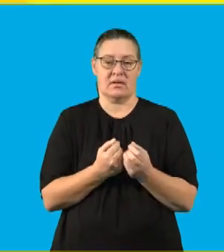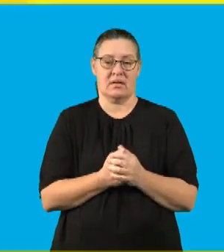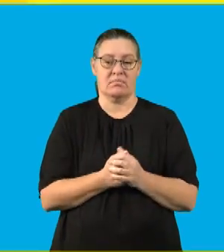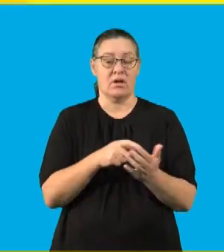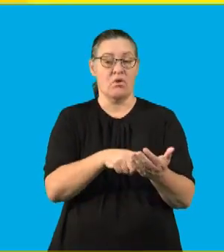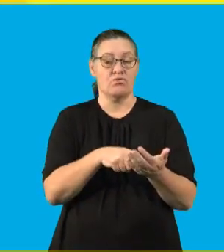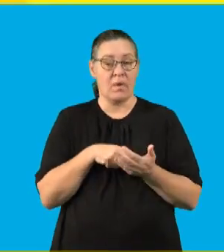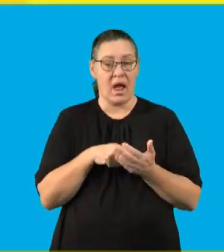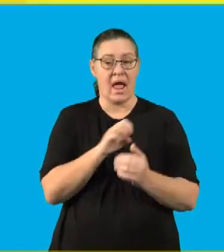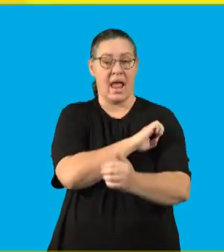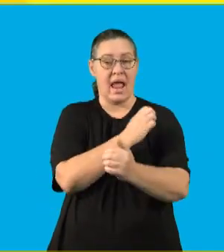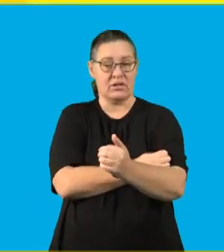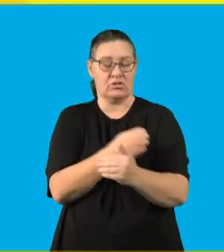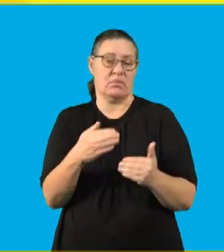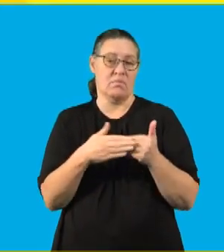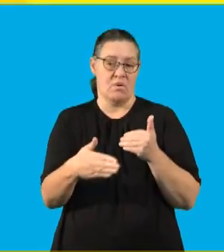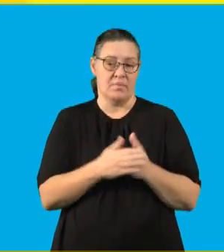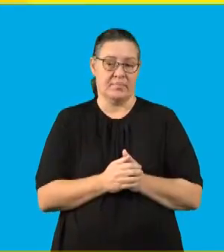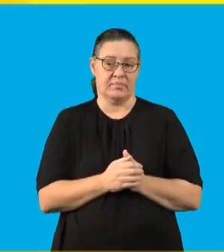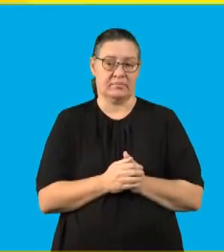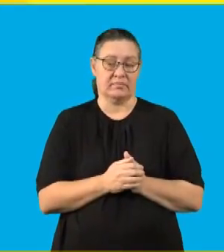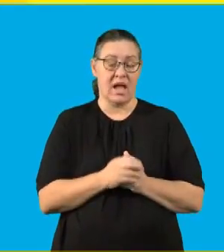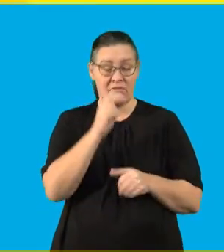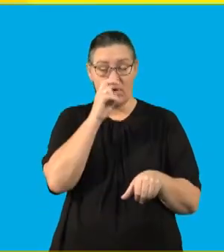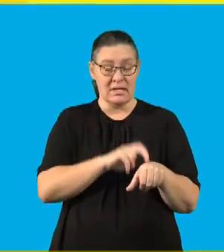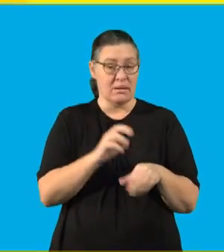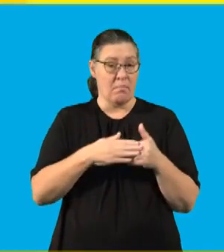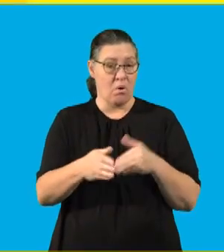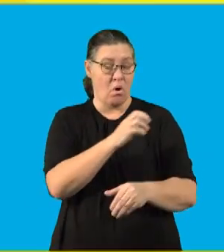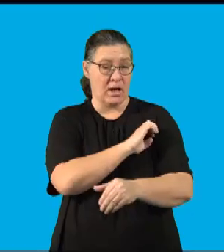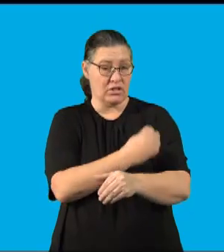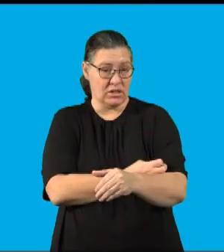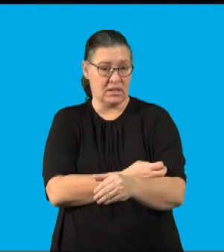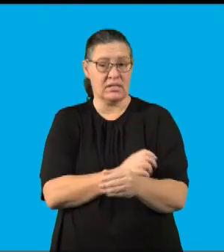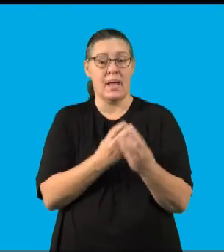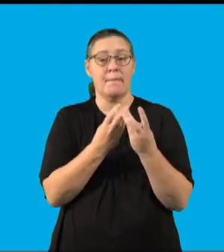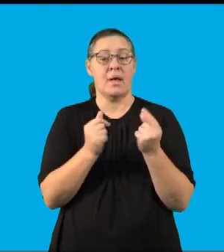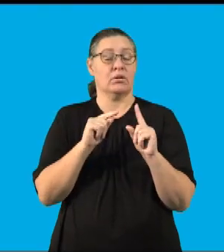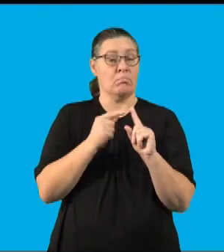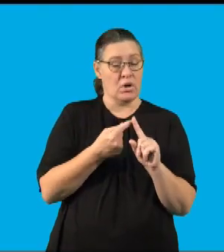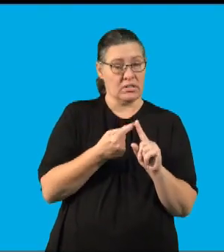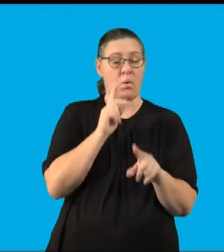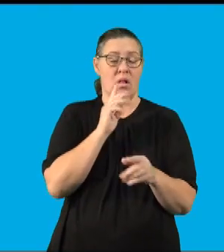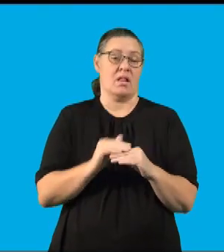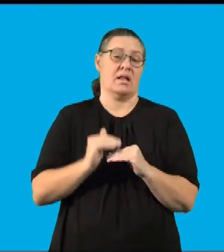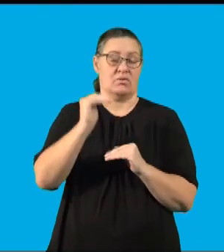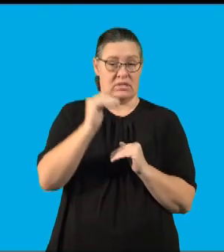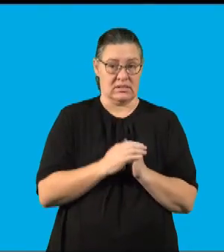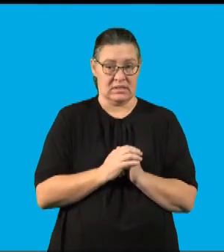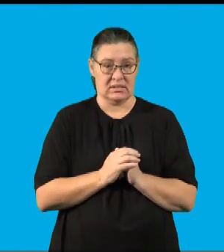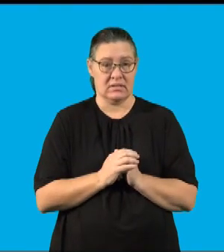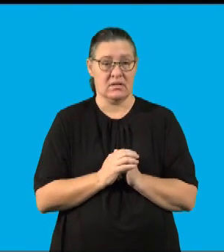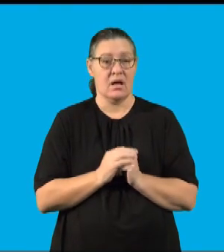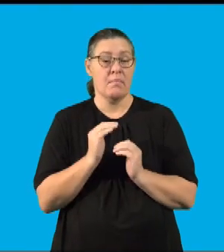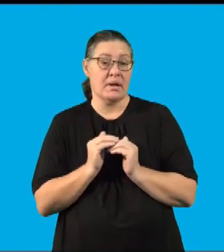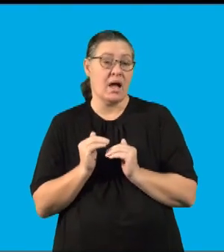we're going to require more energy. So if we require more energy, that means even the melting point is also going to increase. That